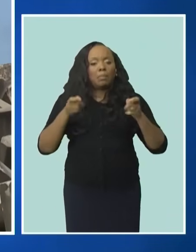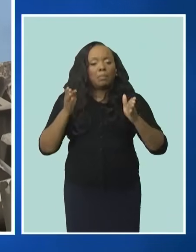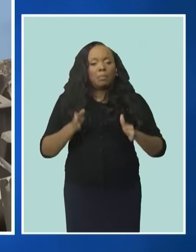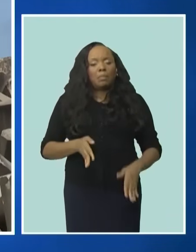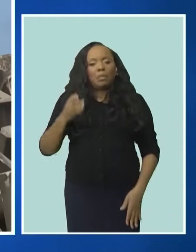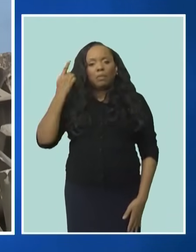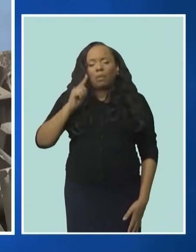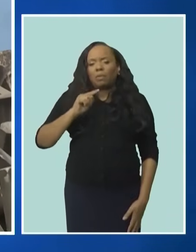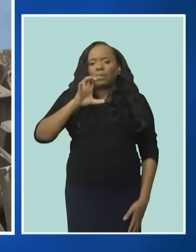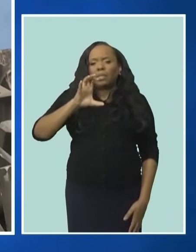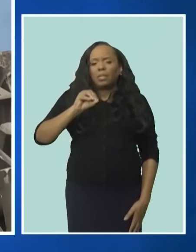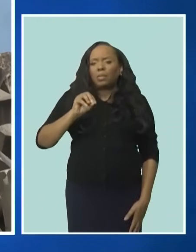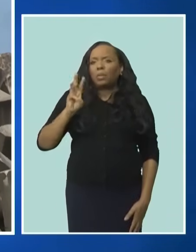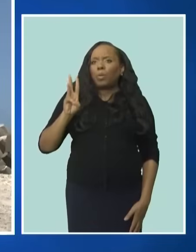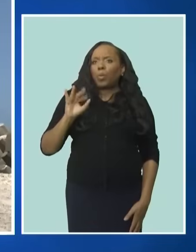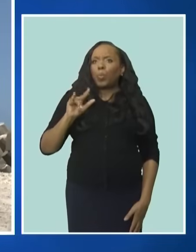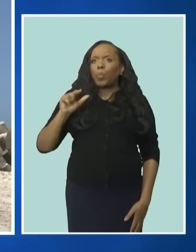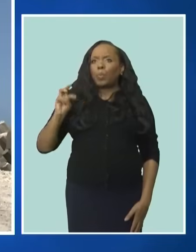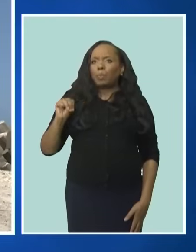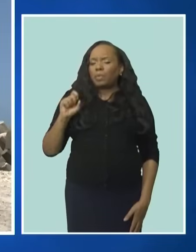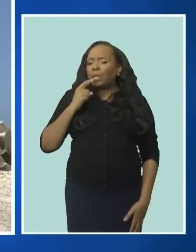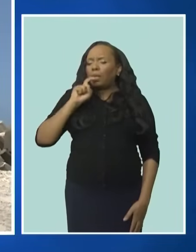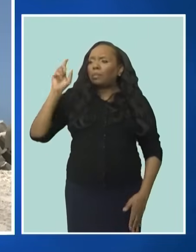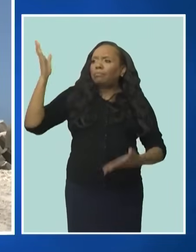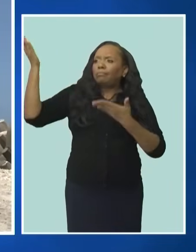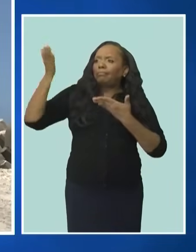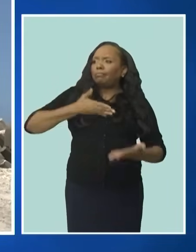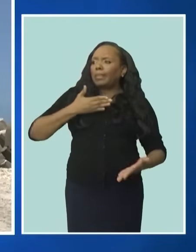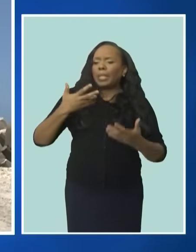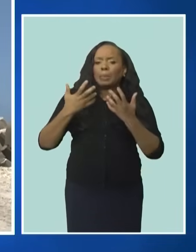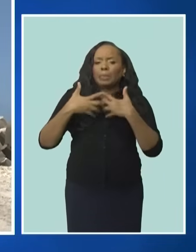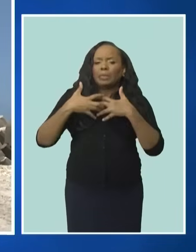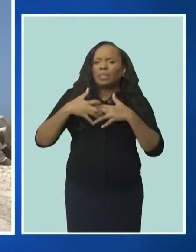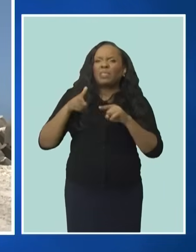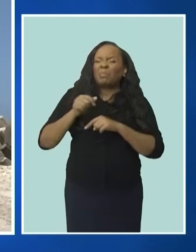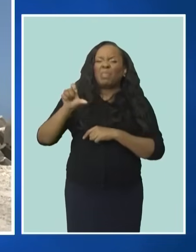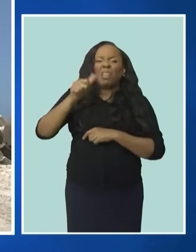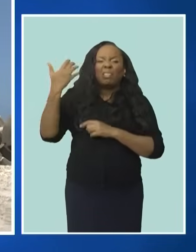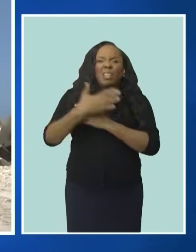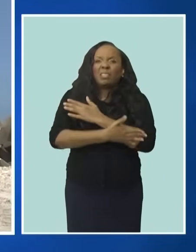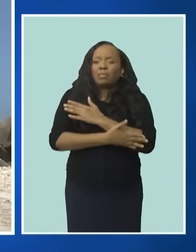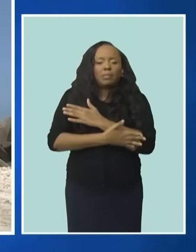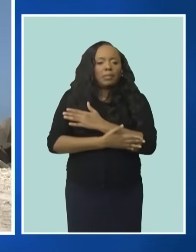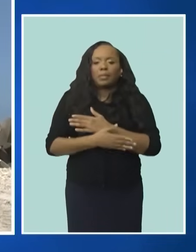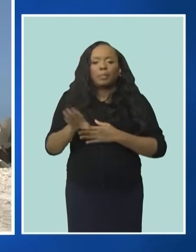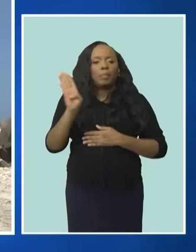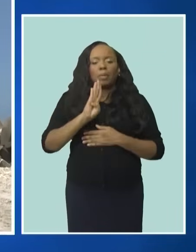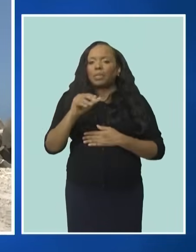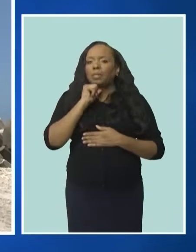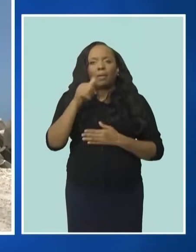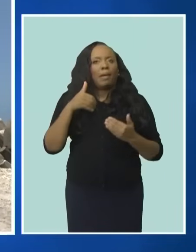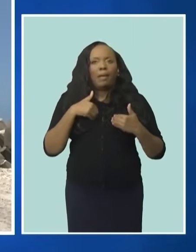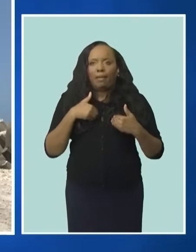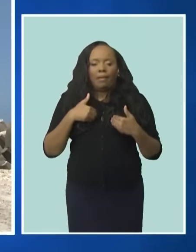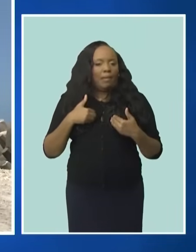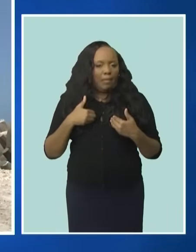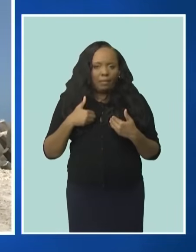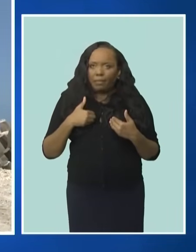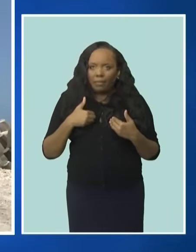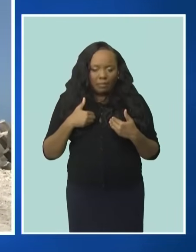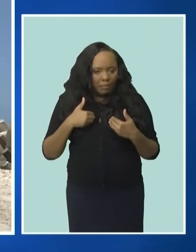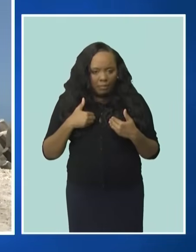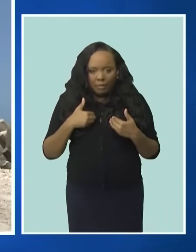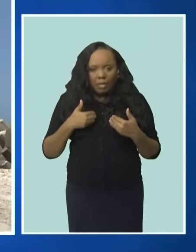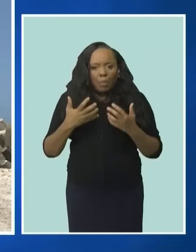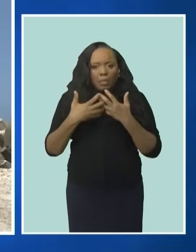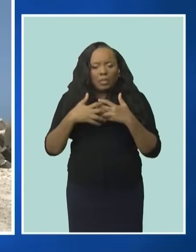Mark Atwell, says machines had to be imported to get the job done, since there was none on the island big enough to handle the stones for the